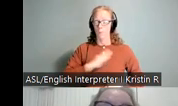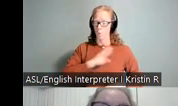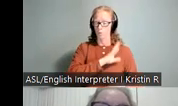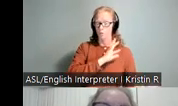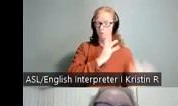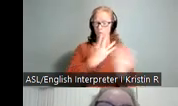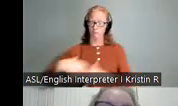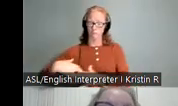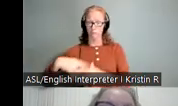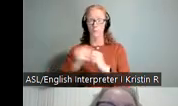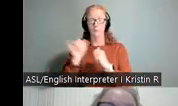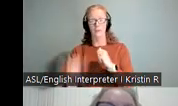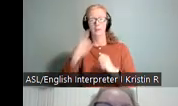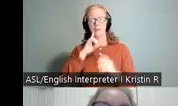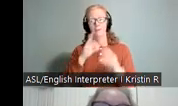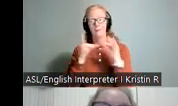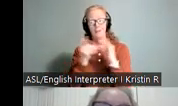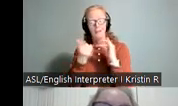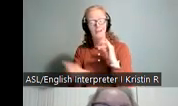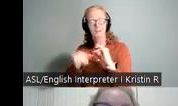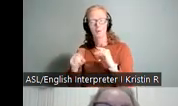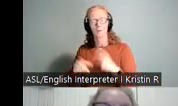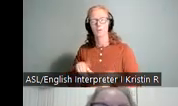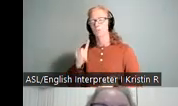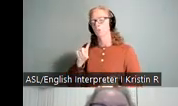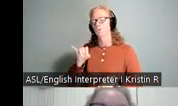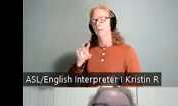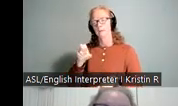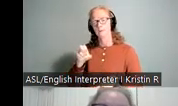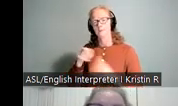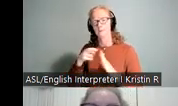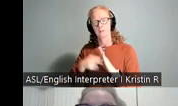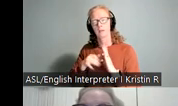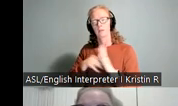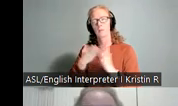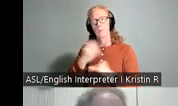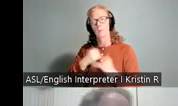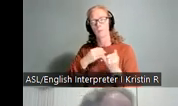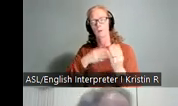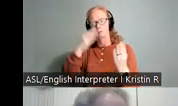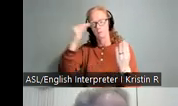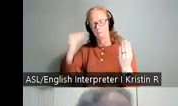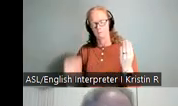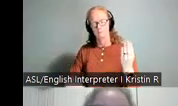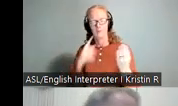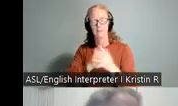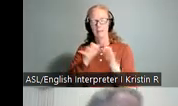it can comment on any of the directives that are coming through the pipeline. So the